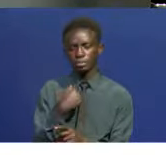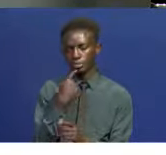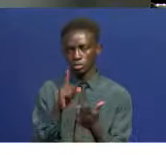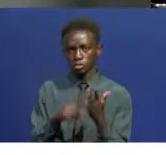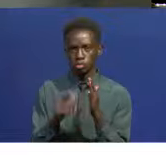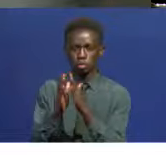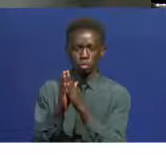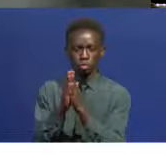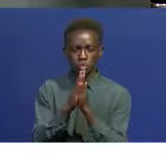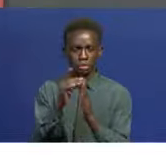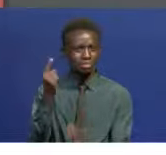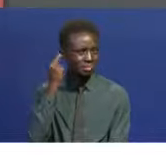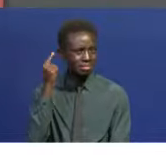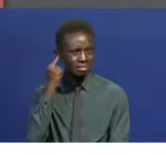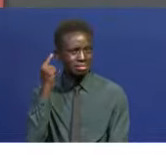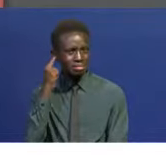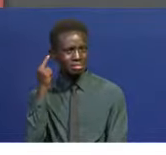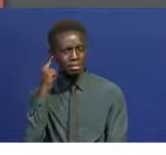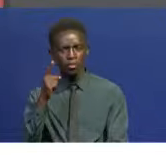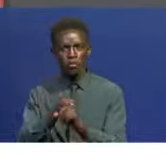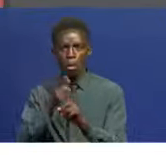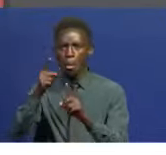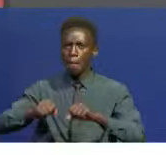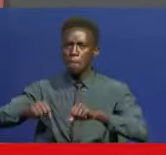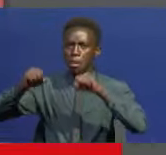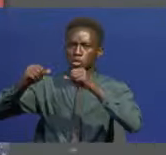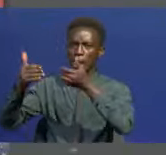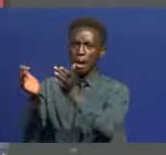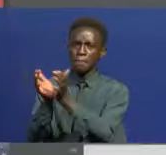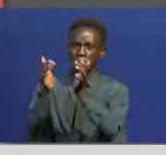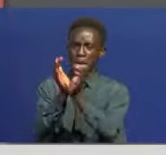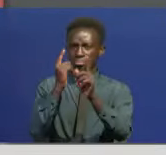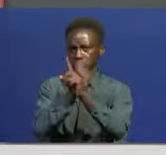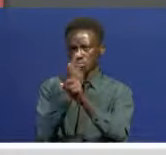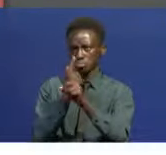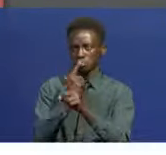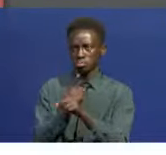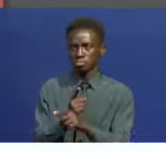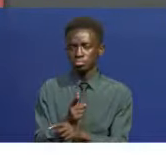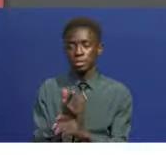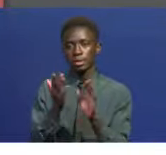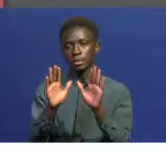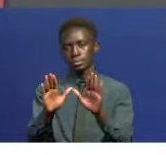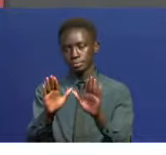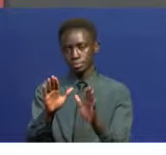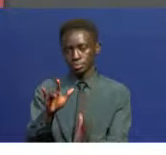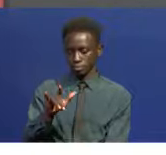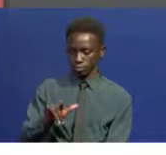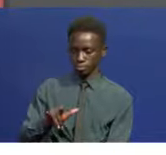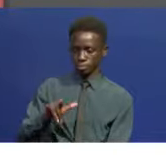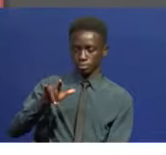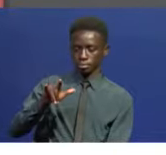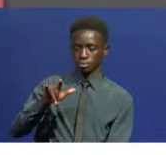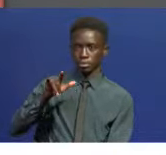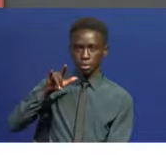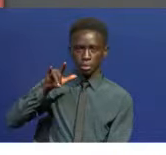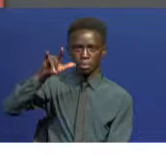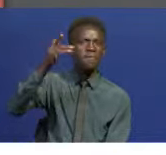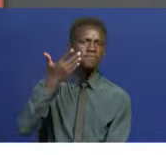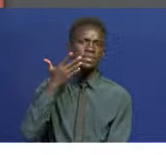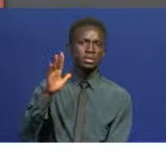employers, apart from what he said, that you know, the plane has taken off the ground and you cannot bend the